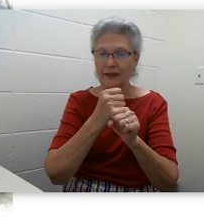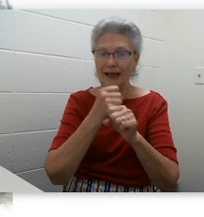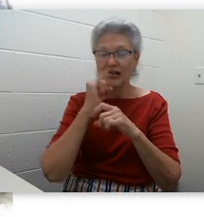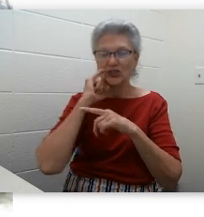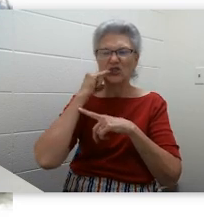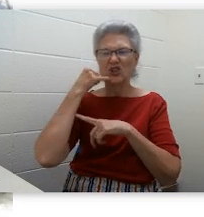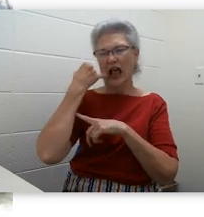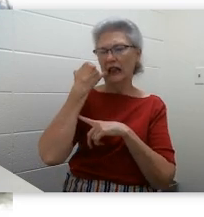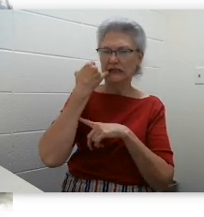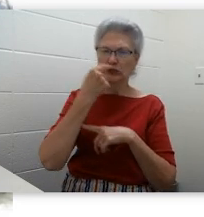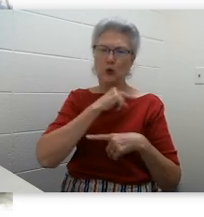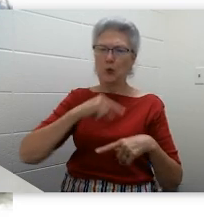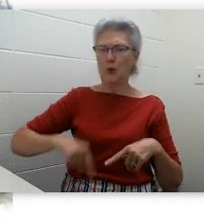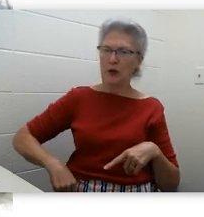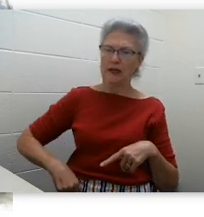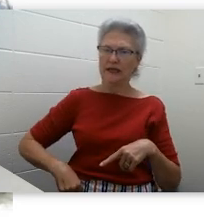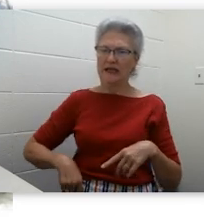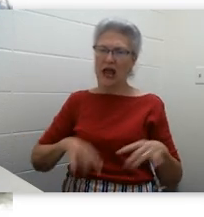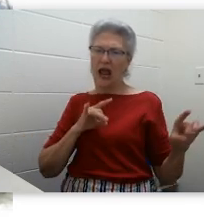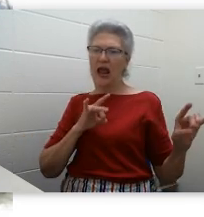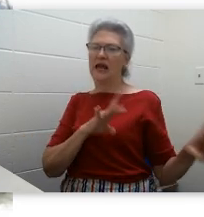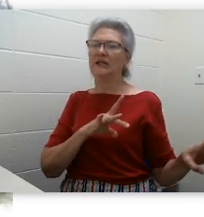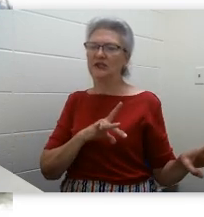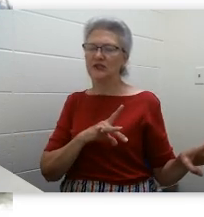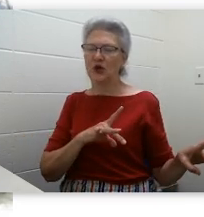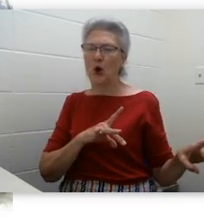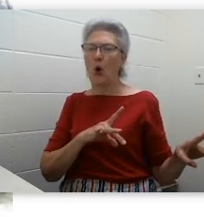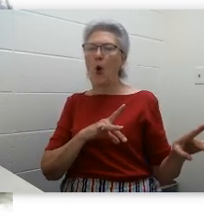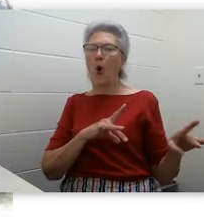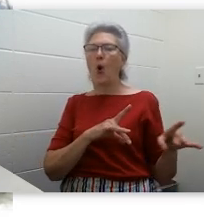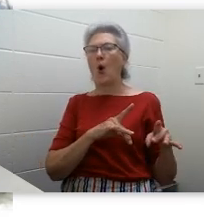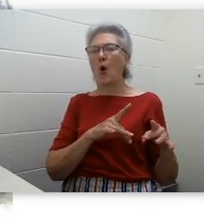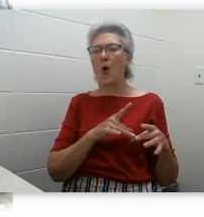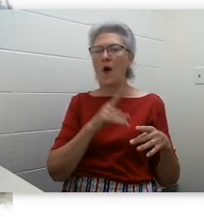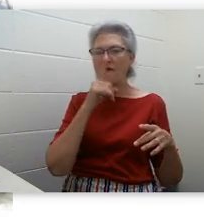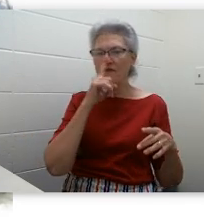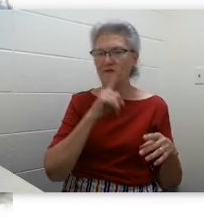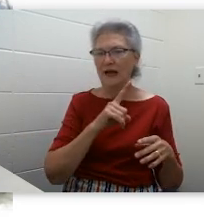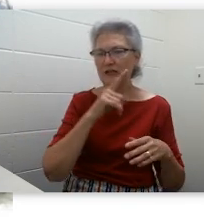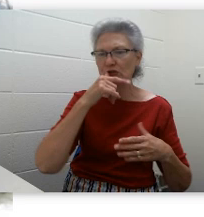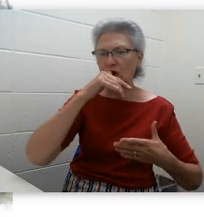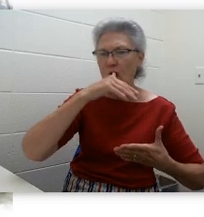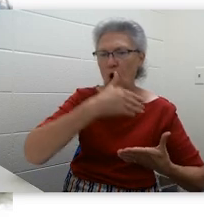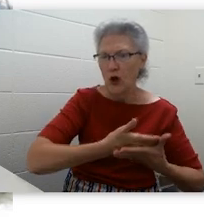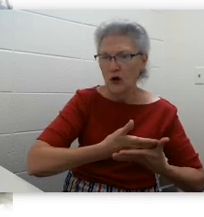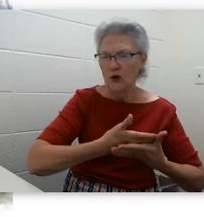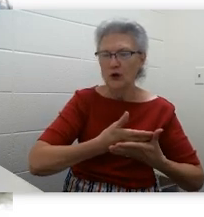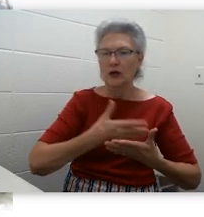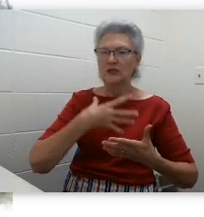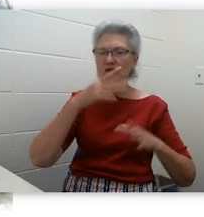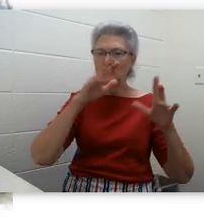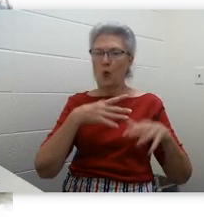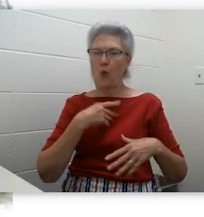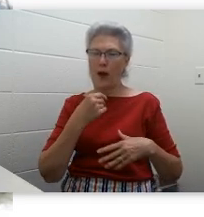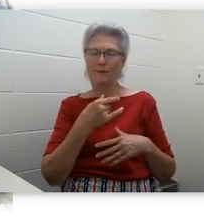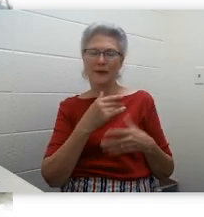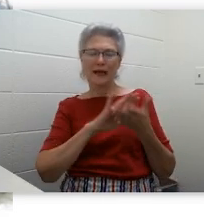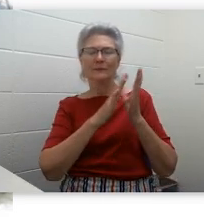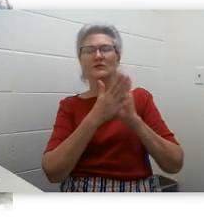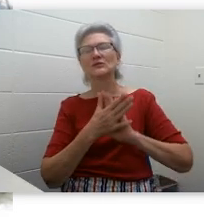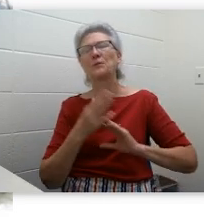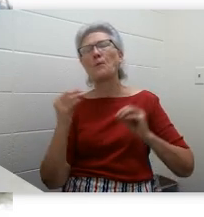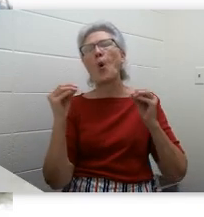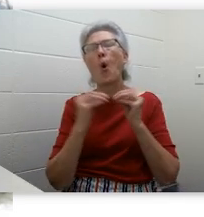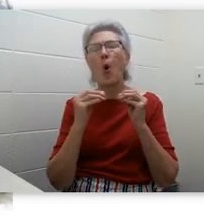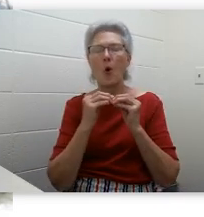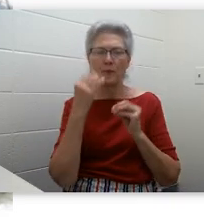a jealous queen despises her stepdaughter Snow White because she becomes more fair than her. It is